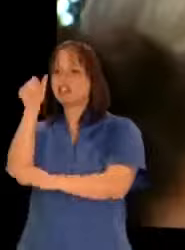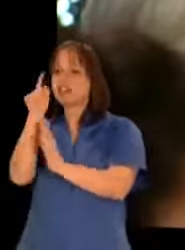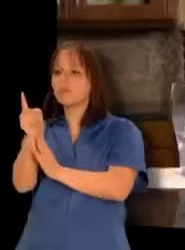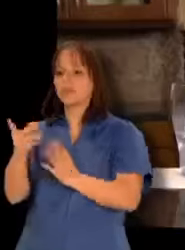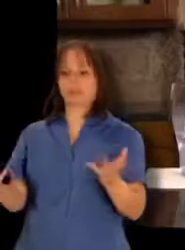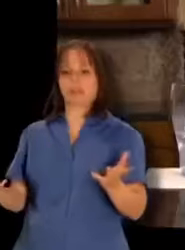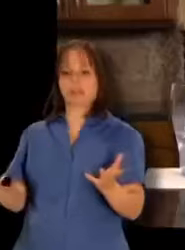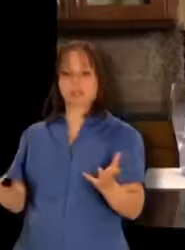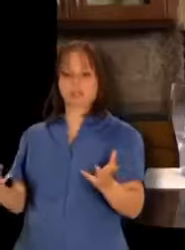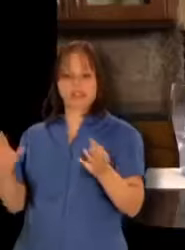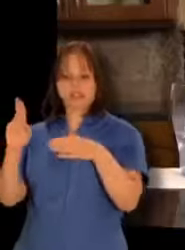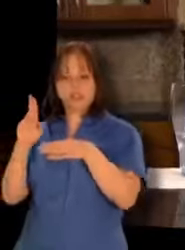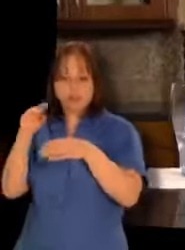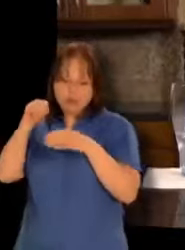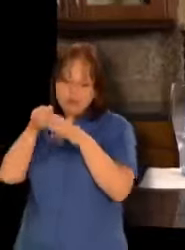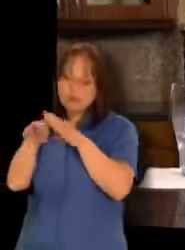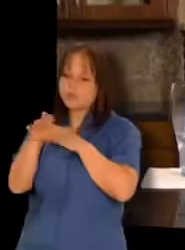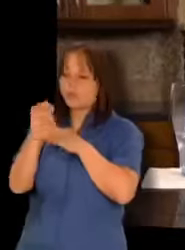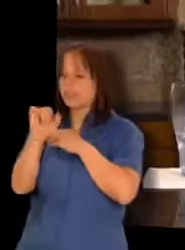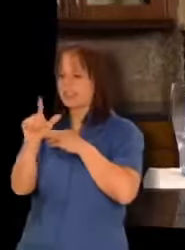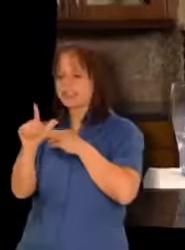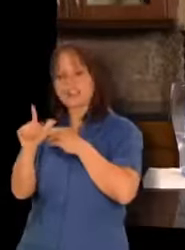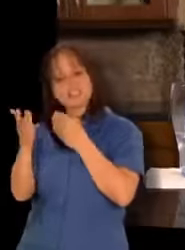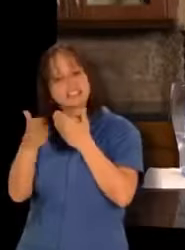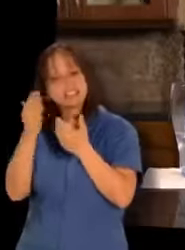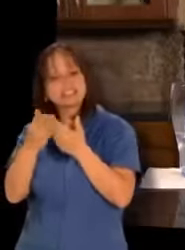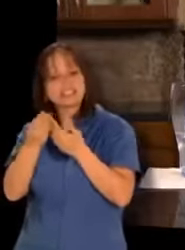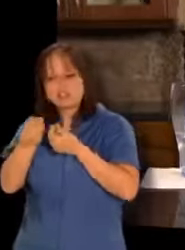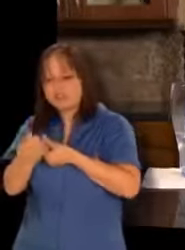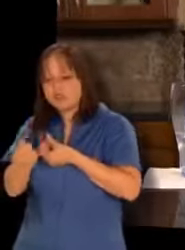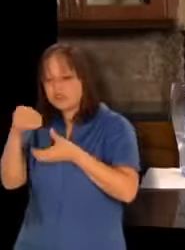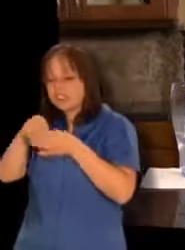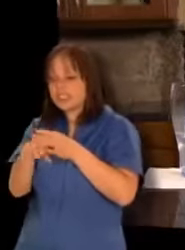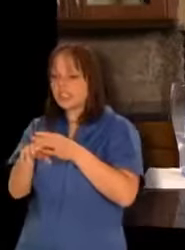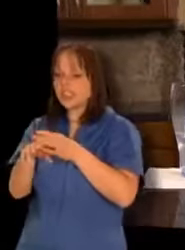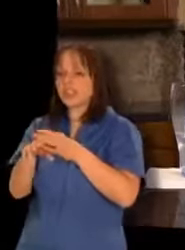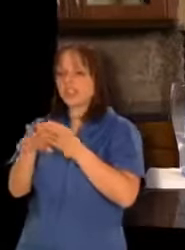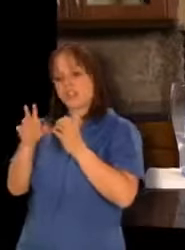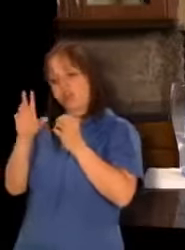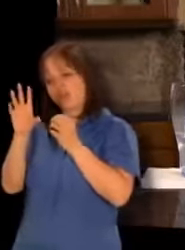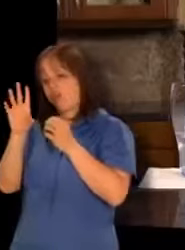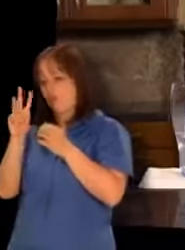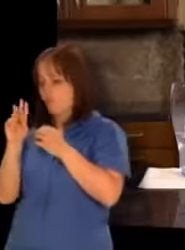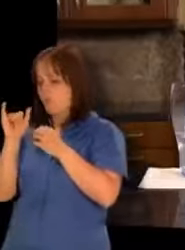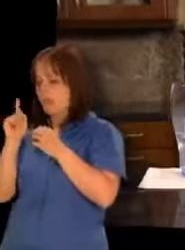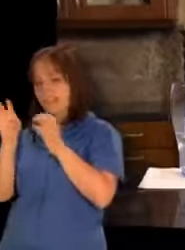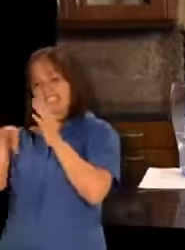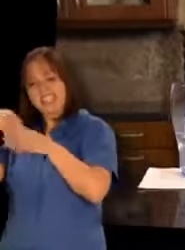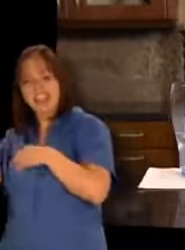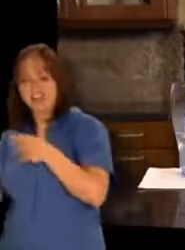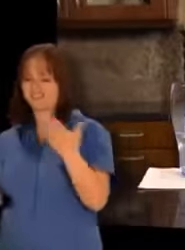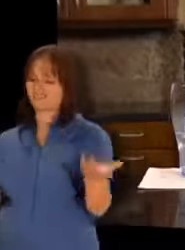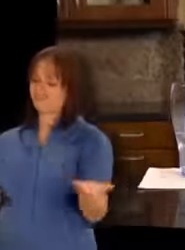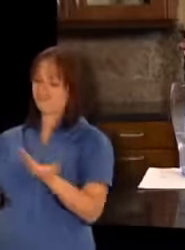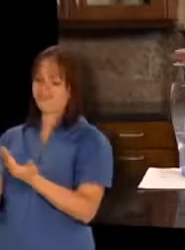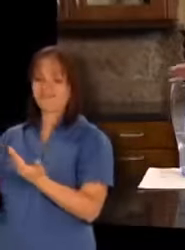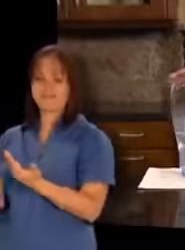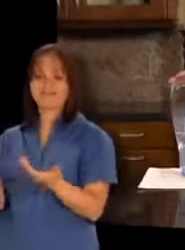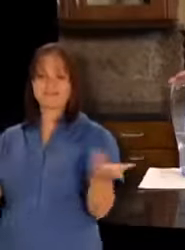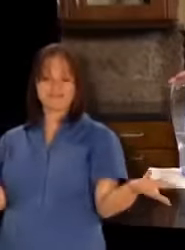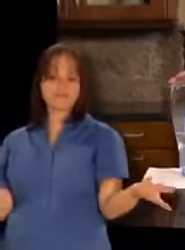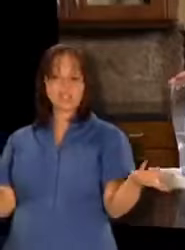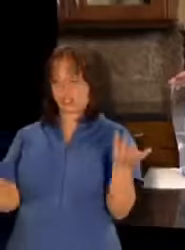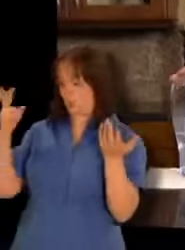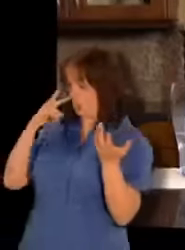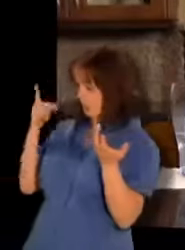will penetrate the cells much easier, carry nutrients into the cells, and carry waste products out of the cells. So I think you can see that